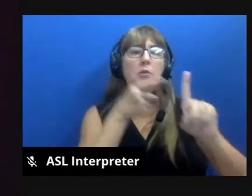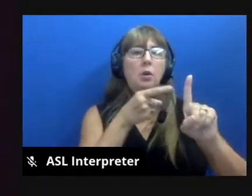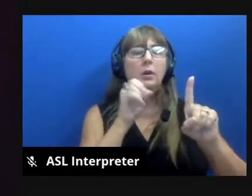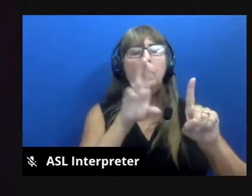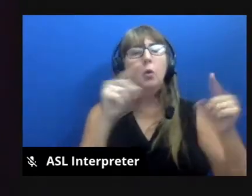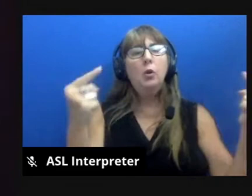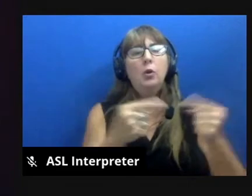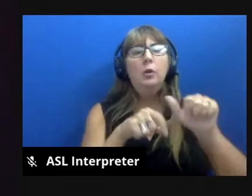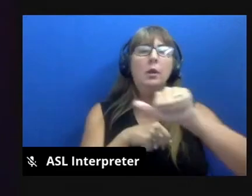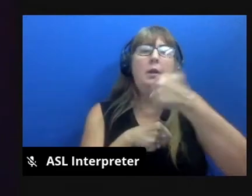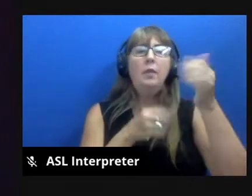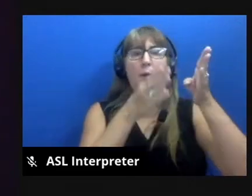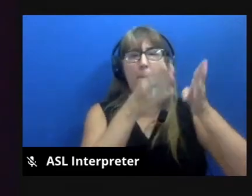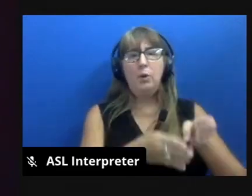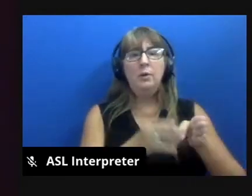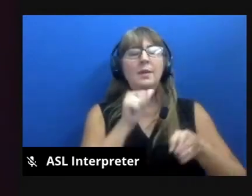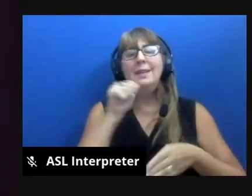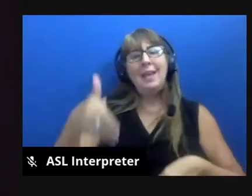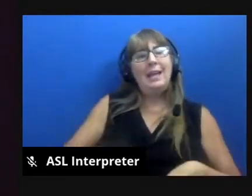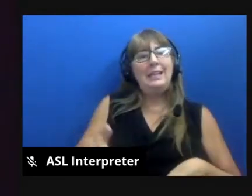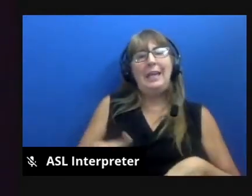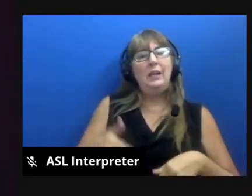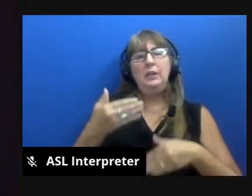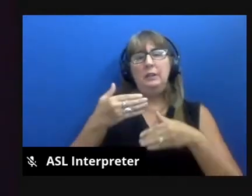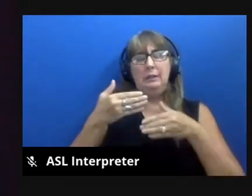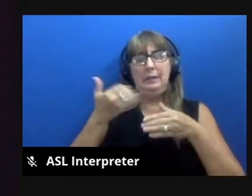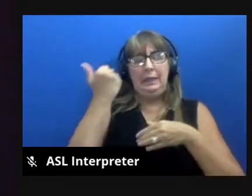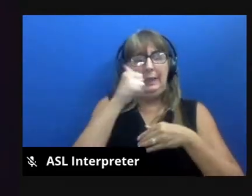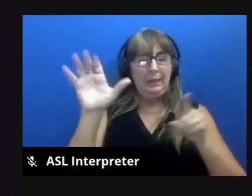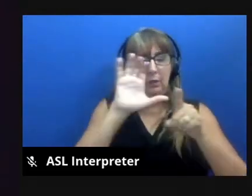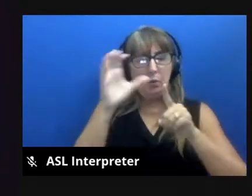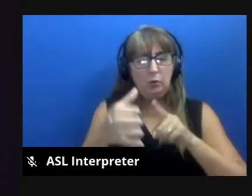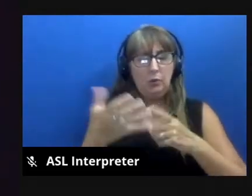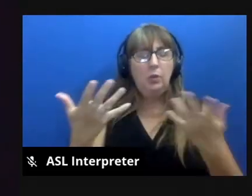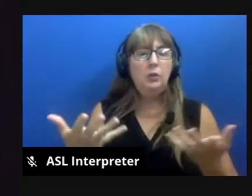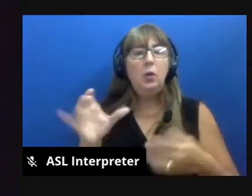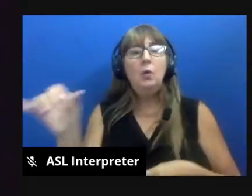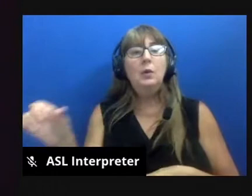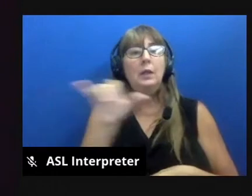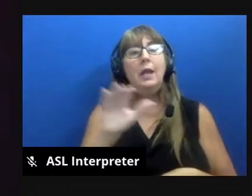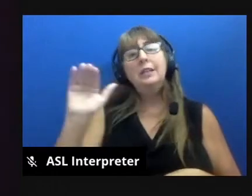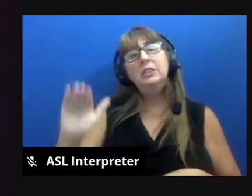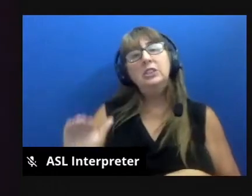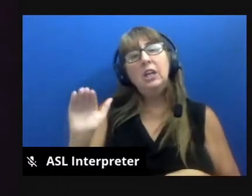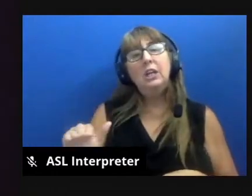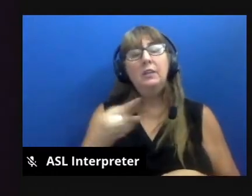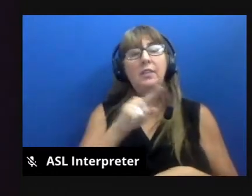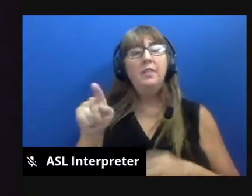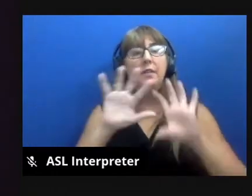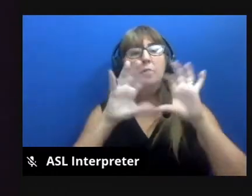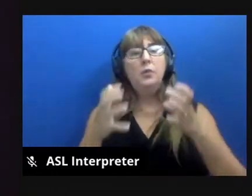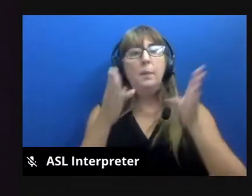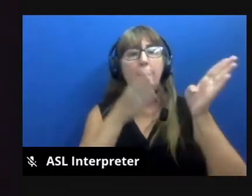not inherent in any culture. And so, like the child, these group pattern behaviors become